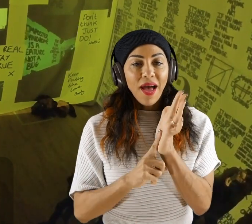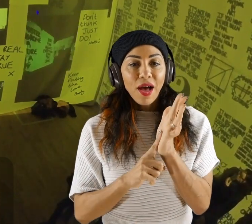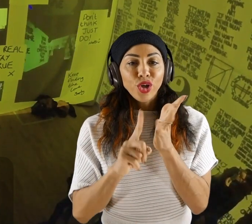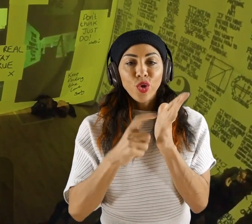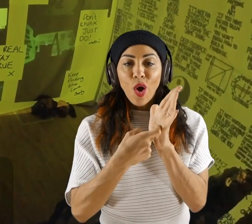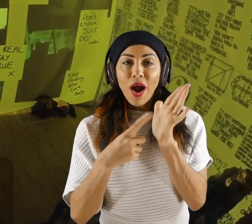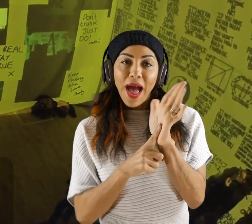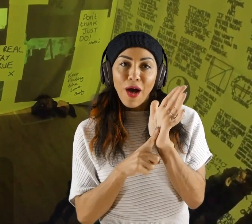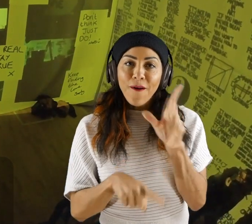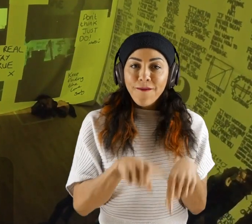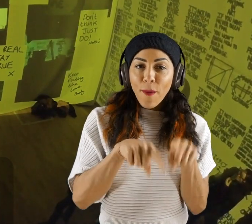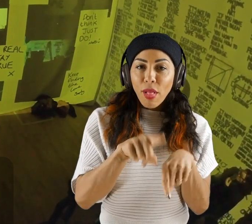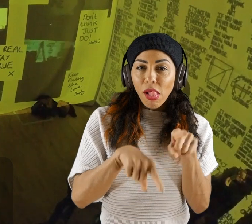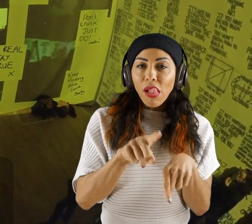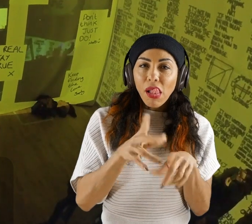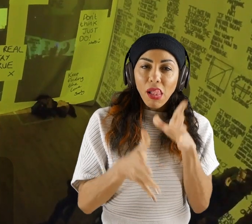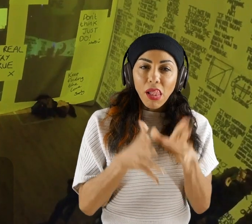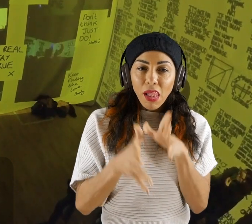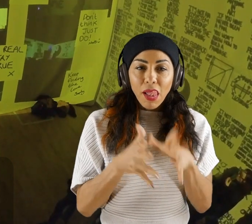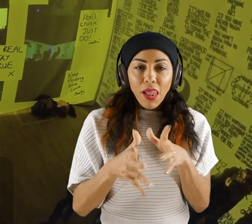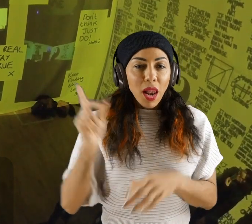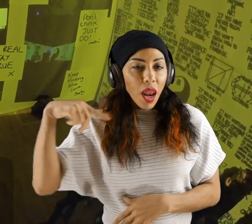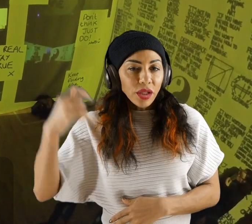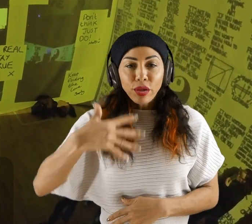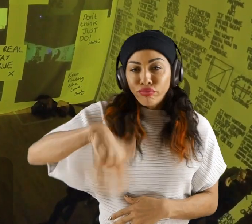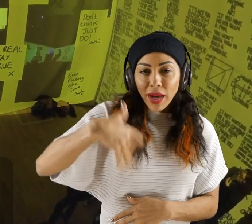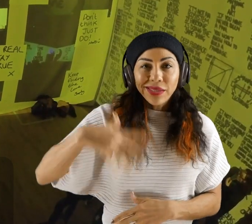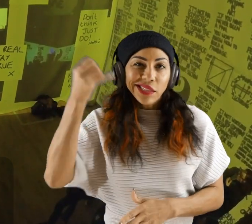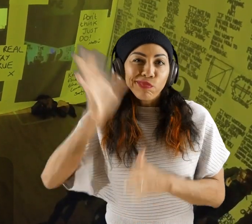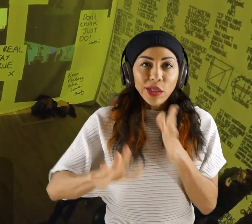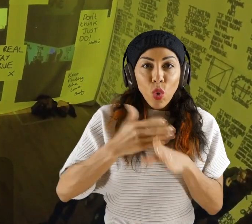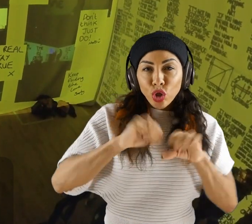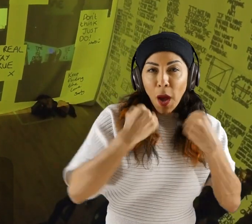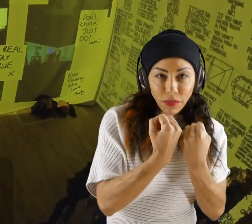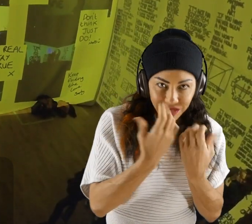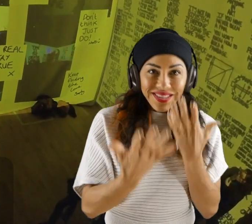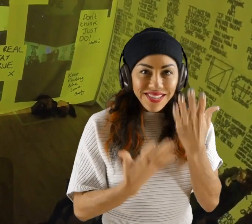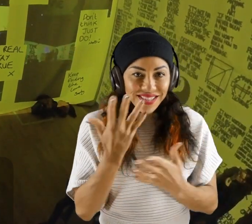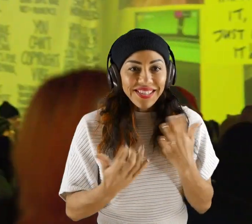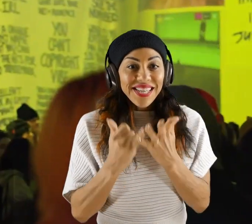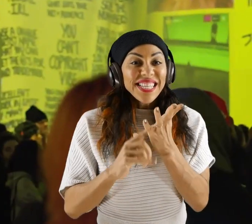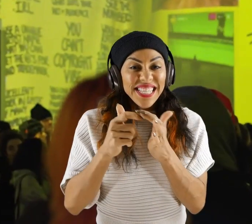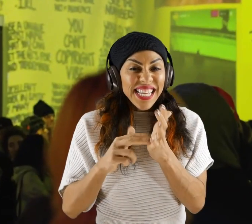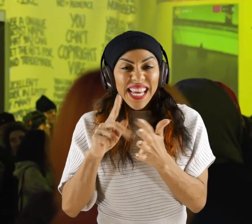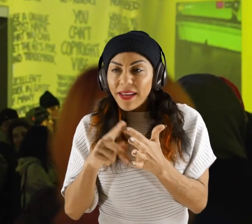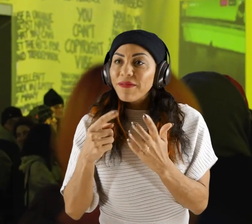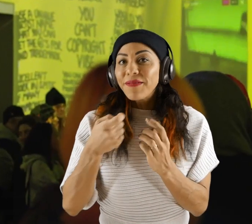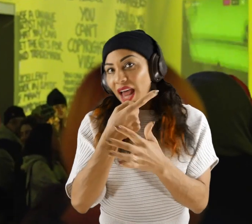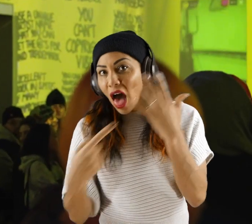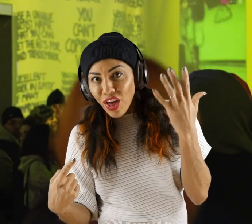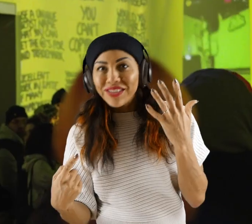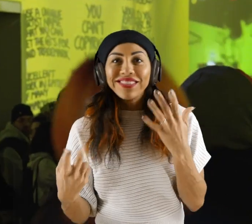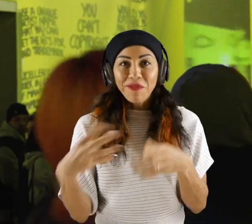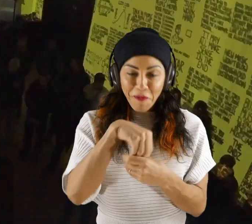URL, football, London, Brighton, experience, workshops, Steve, and everyone else. All right, we're going to flip